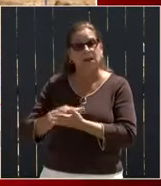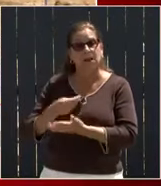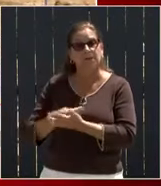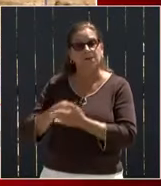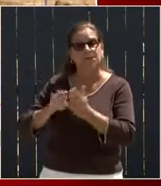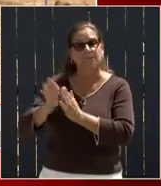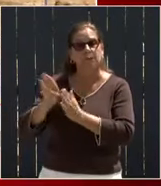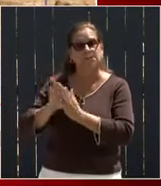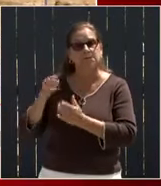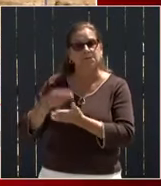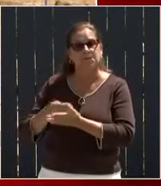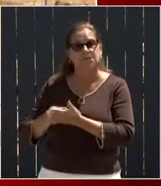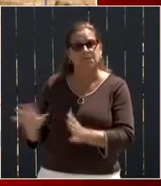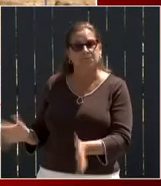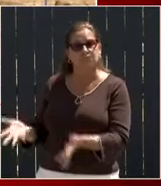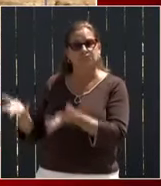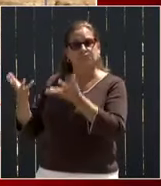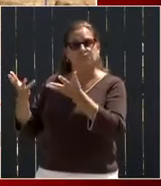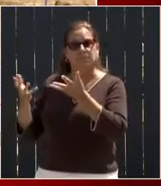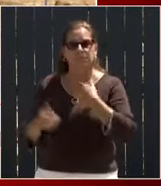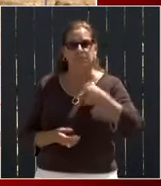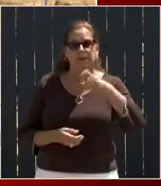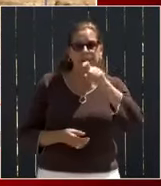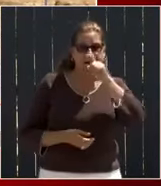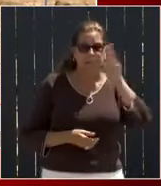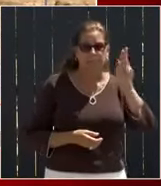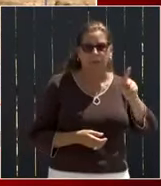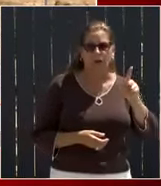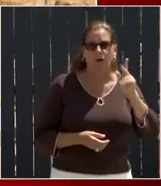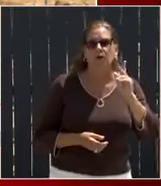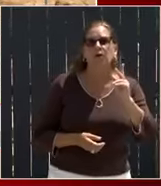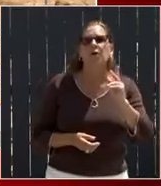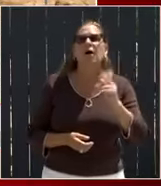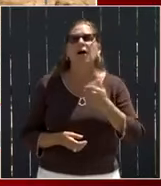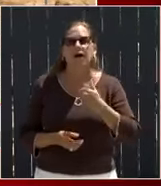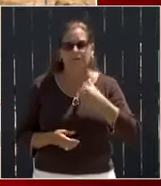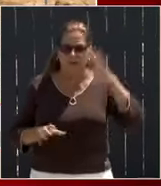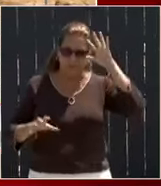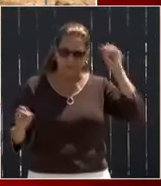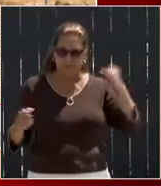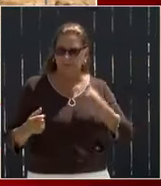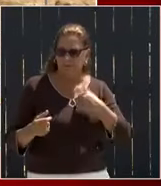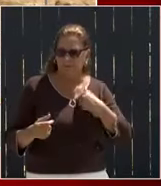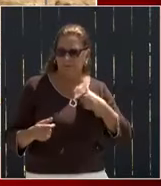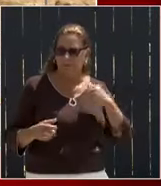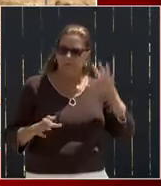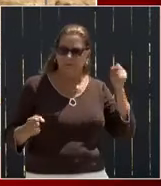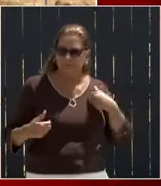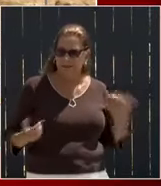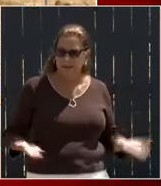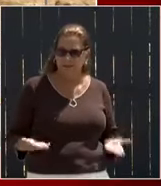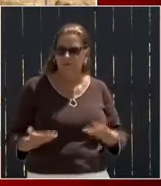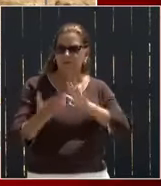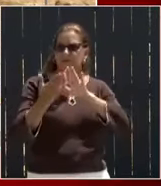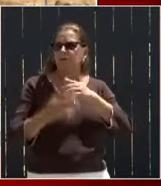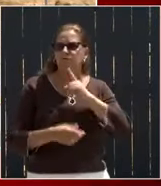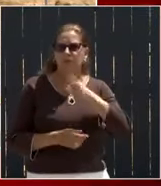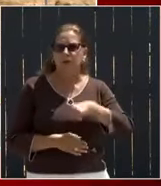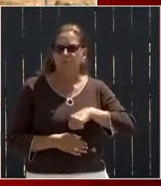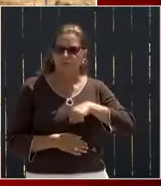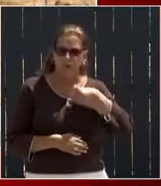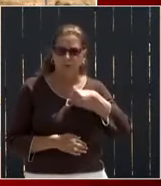out today at this groundbreaking celebration. I guess it's a ribbon cutting also. I'm immensely proud of Eagle Bank's role